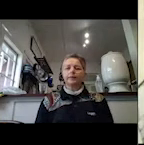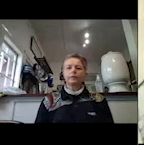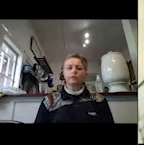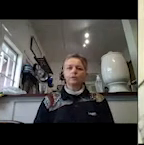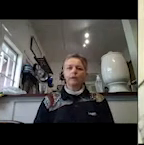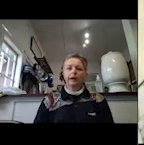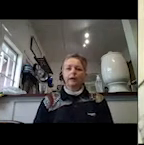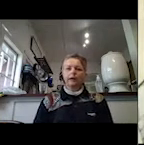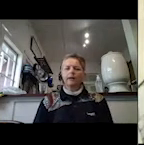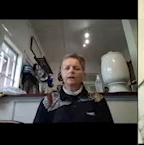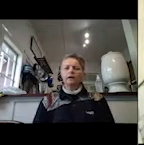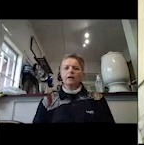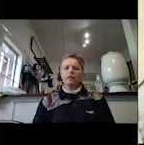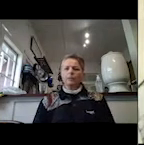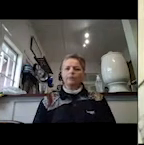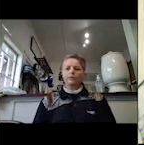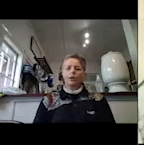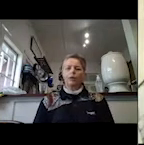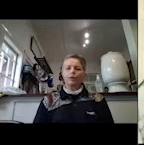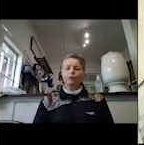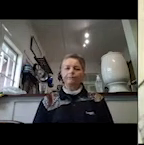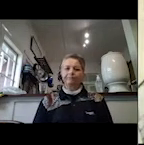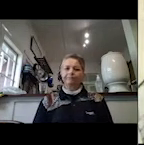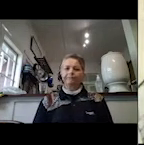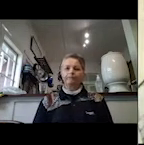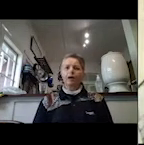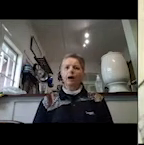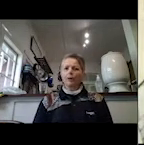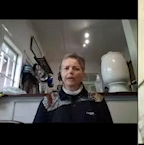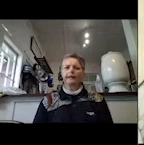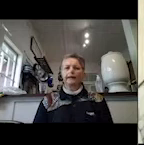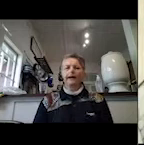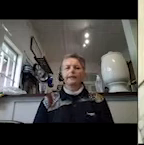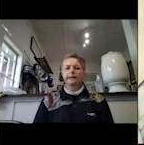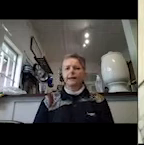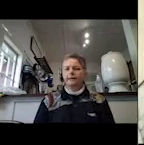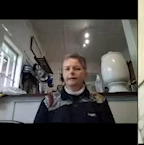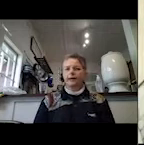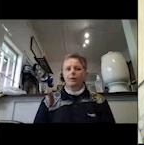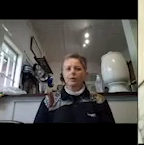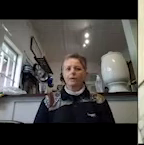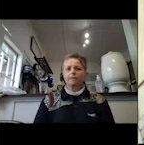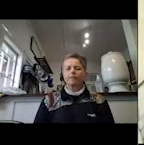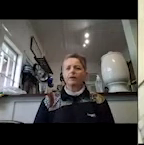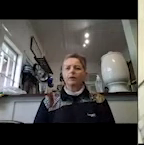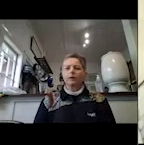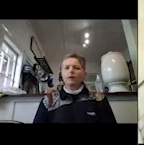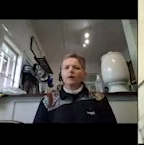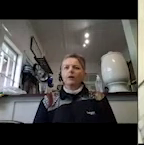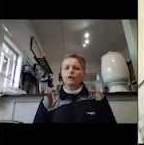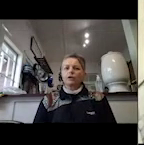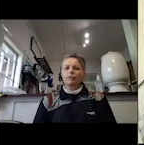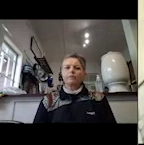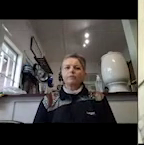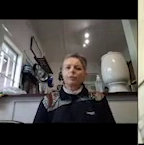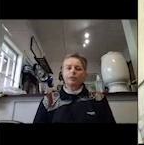the civil law area for people who are bringing a case against another person.